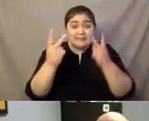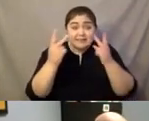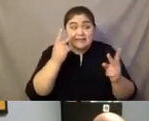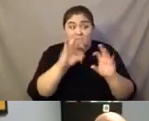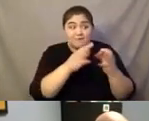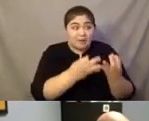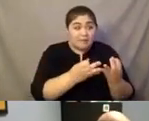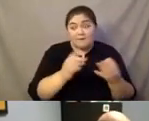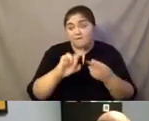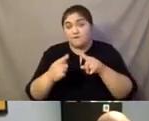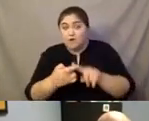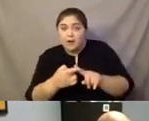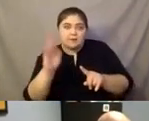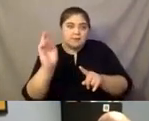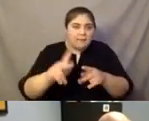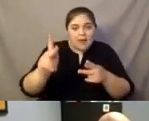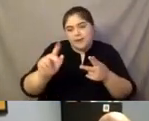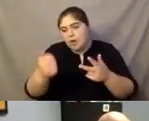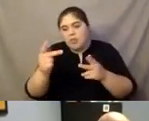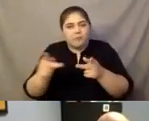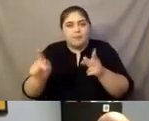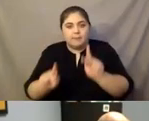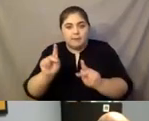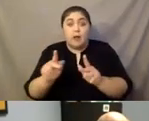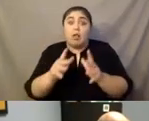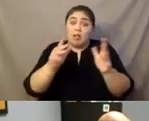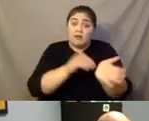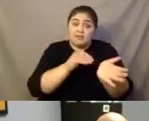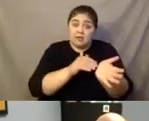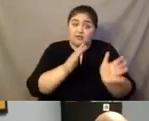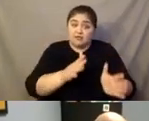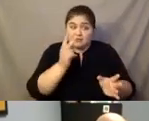or friends or banks or others, or doctors make a lot of referrals to us too,